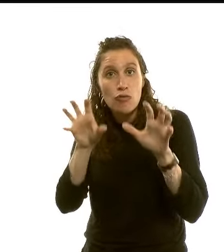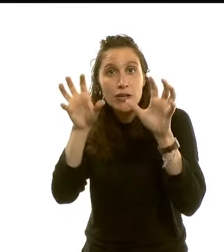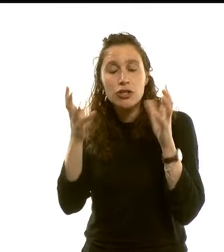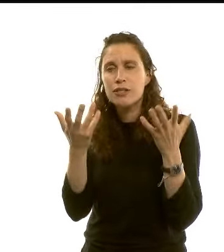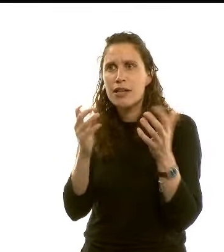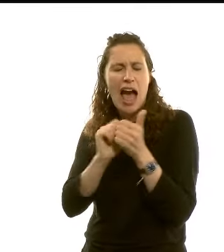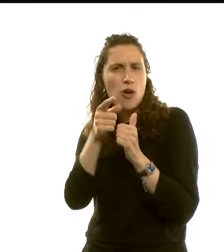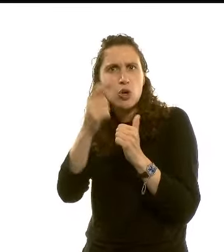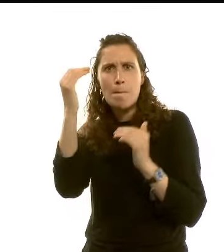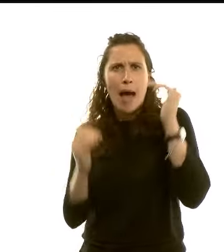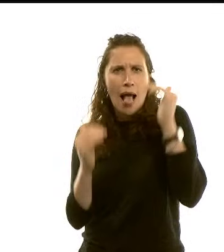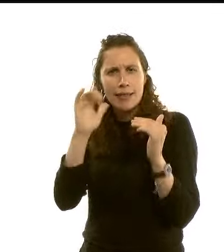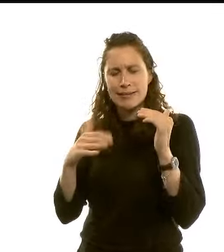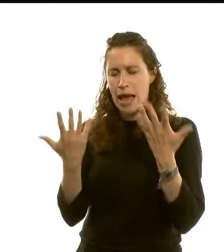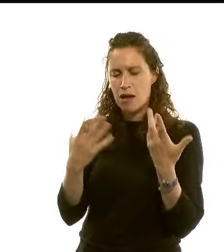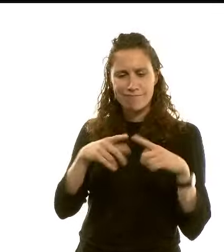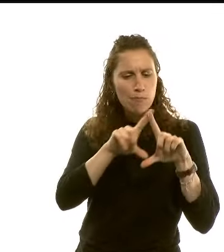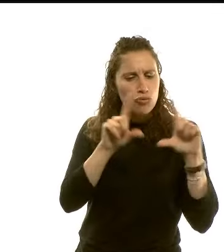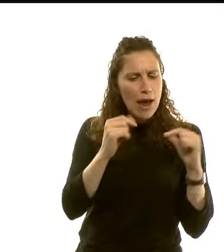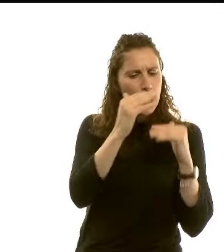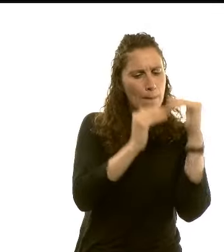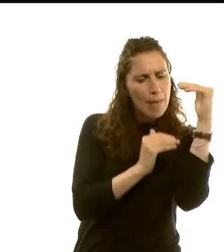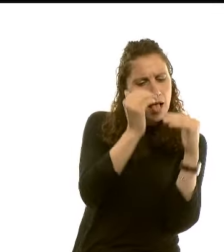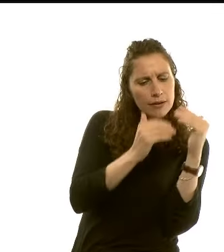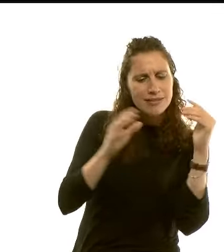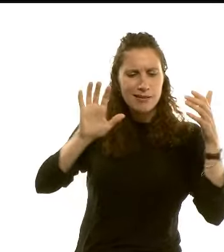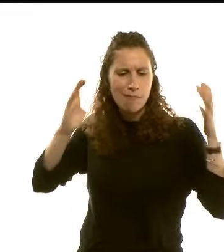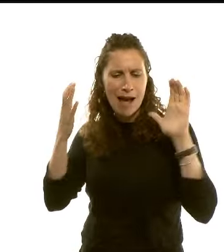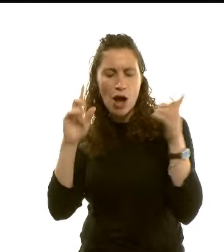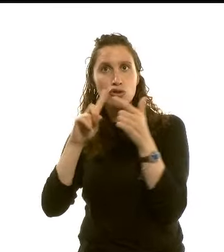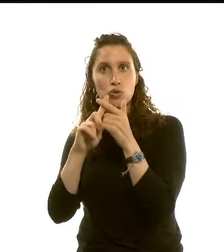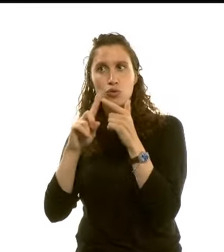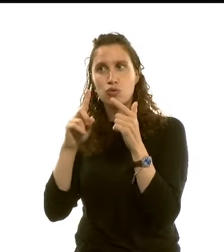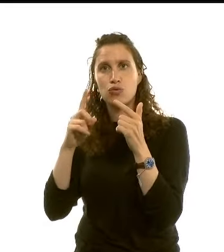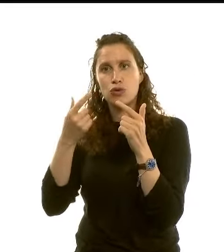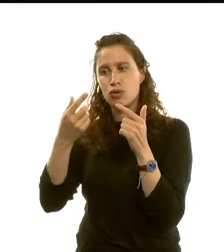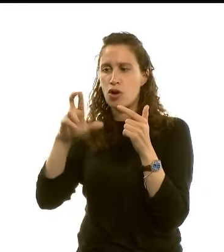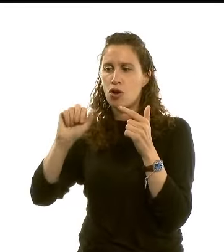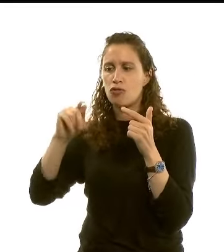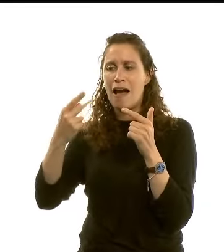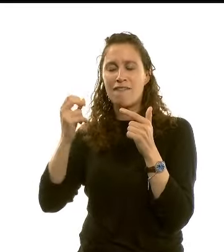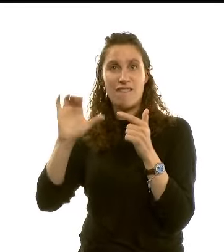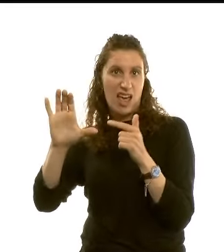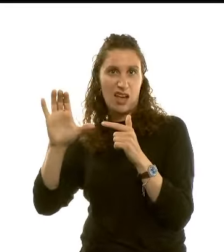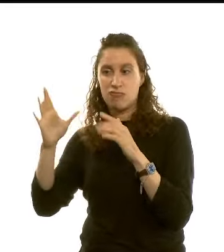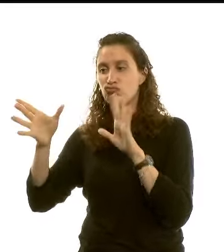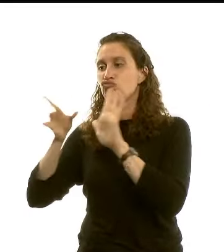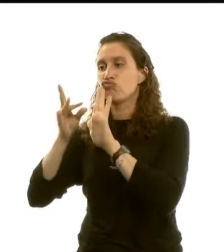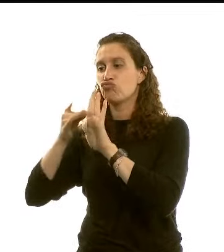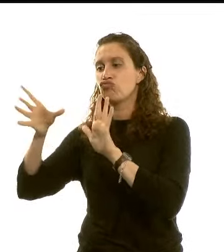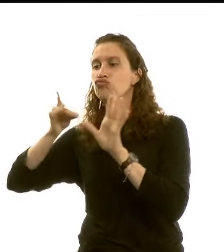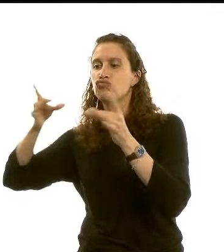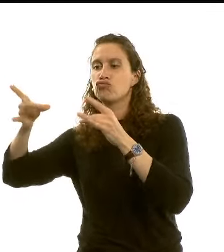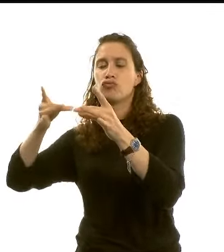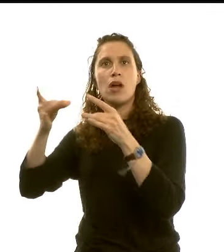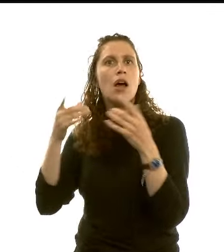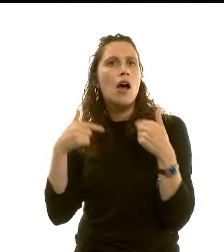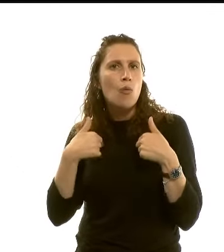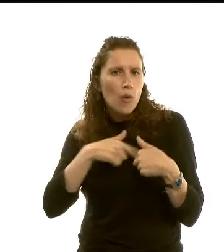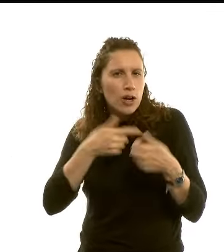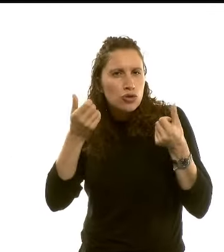do you balance that brick-built detail versus the use of graphics? Right. Yeah. Well, we're always striving to include